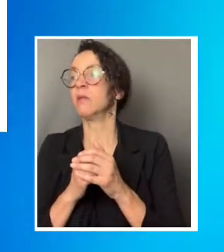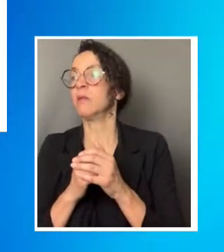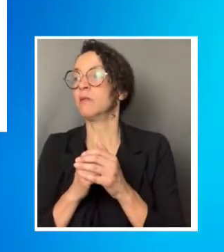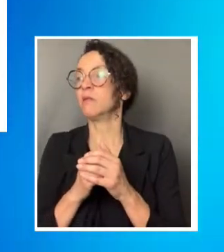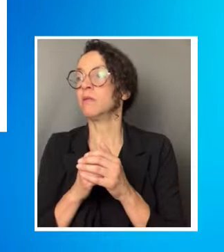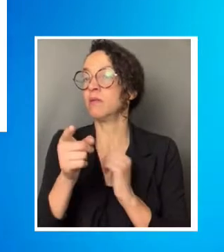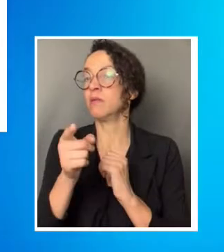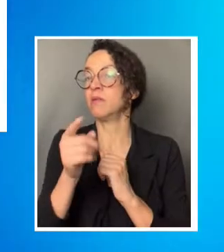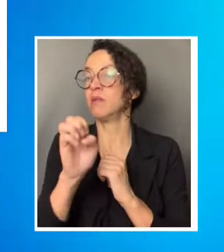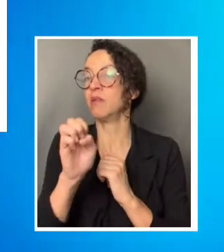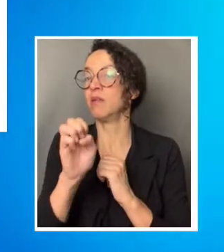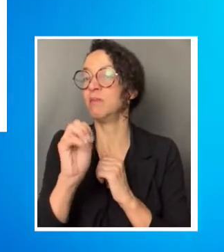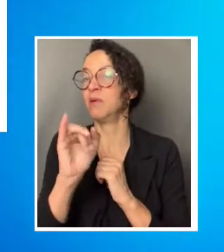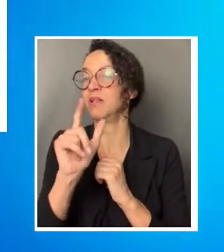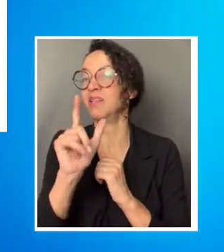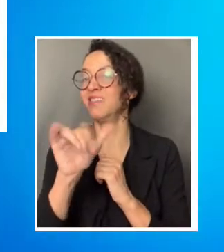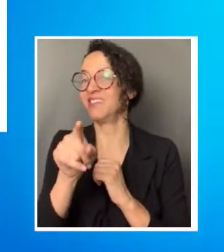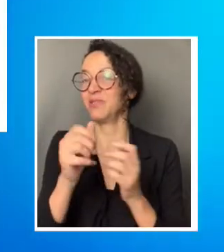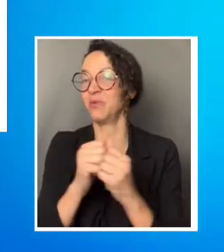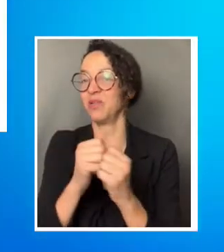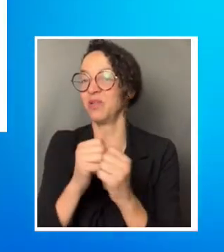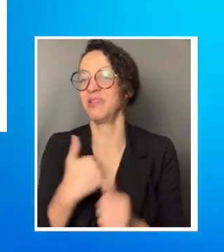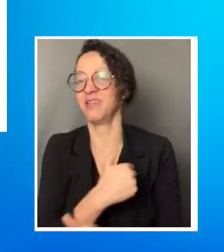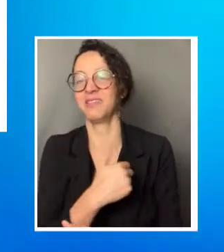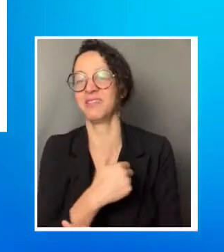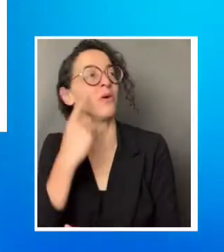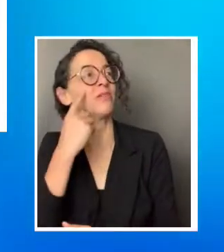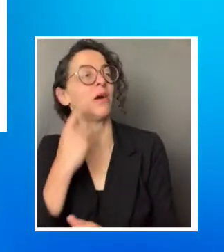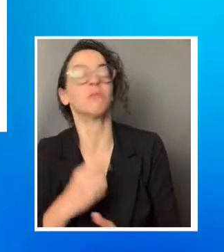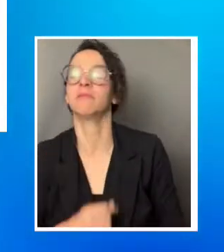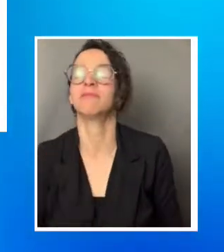Oh, I thought you were gonna do a countdown, sorry.